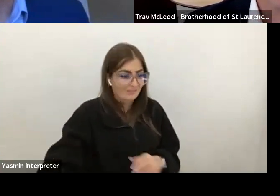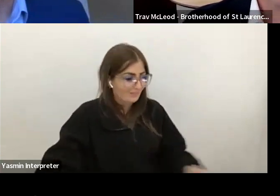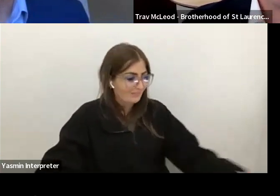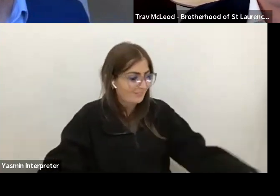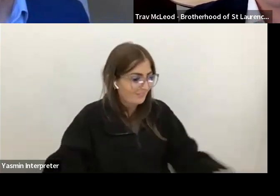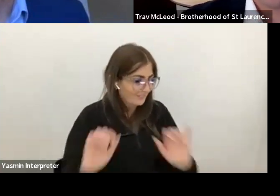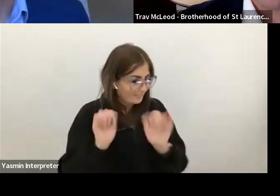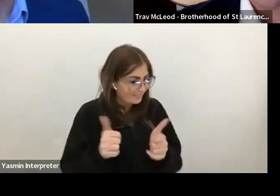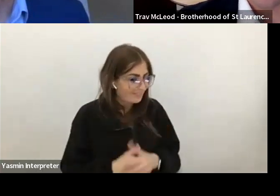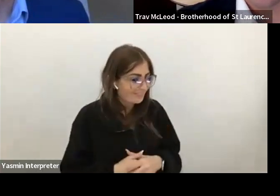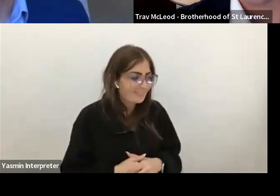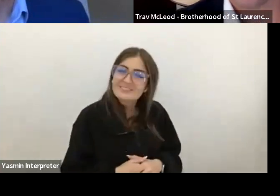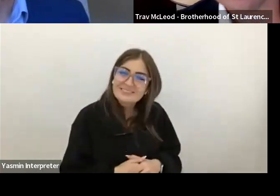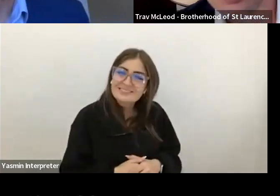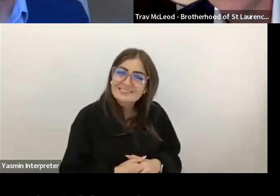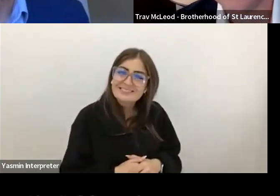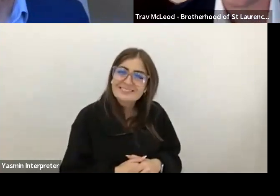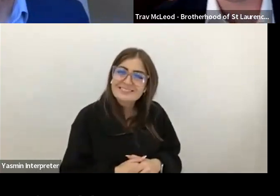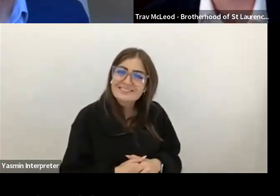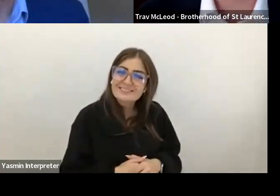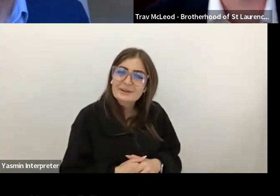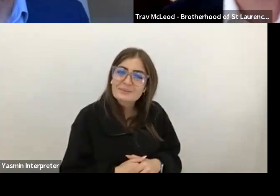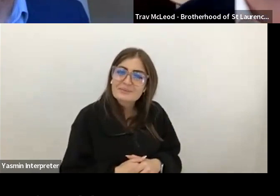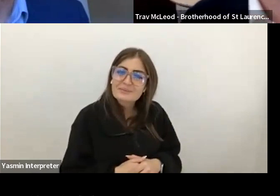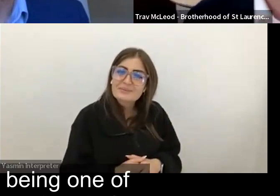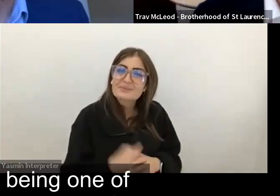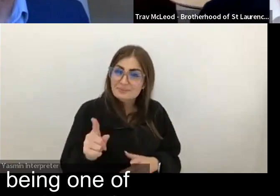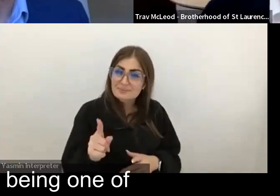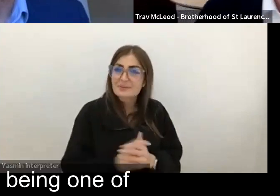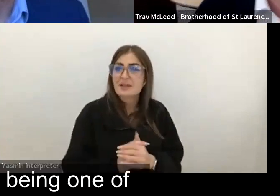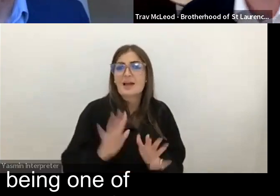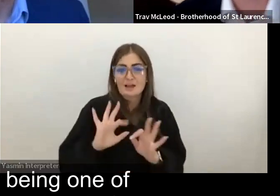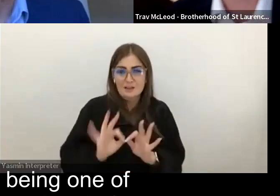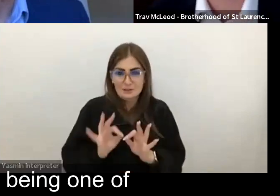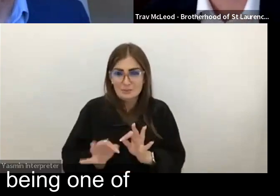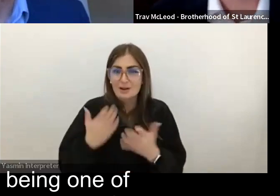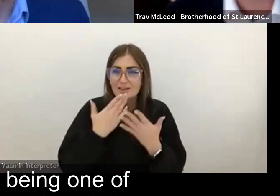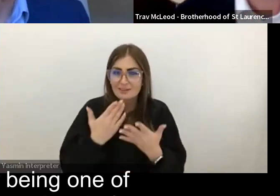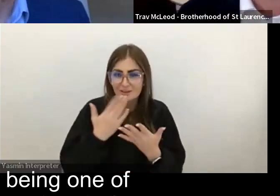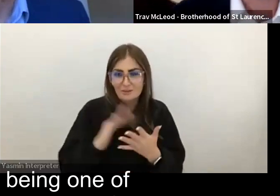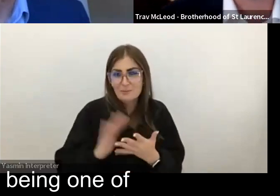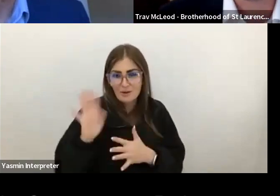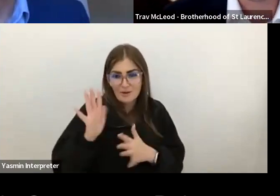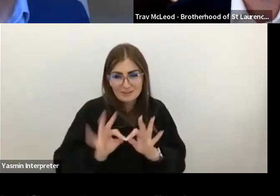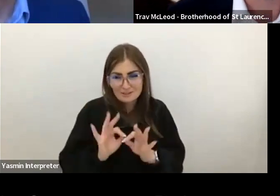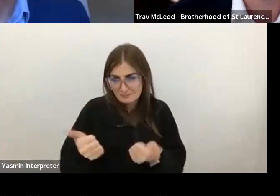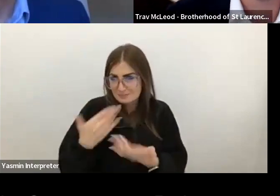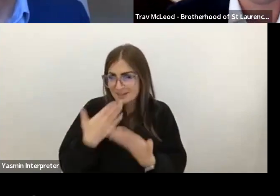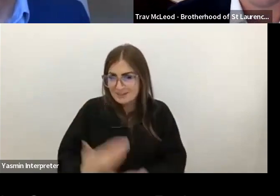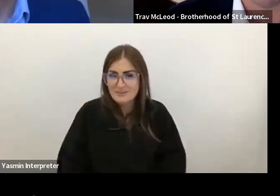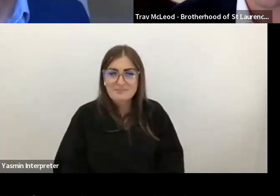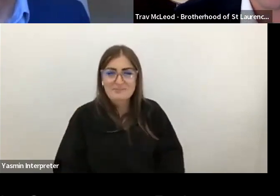You got it. While you're doing that, Yasmin, thank you for being one of our Auslan interpreters today. Thank you very